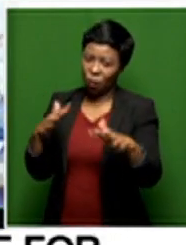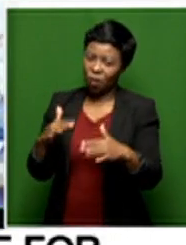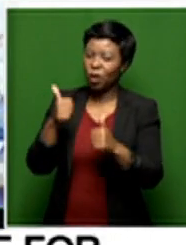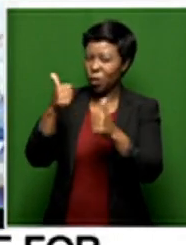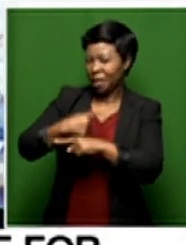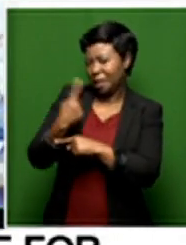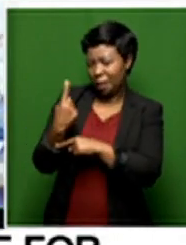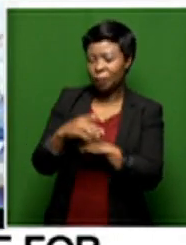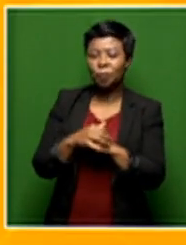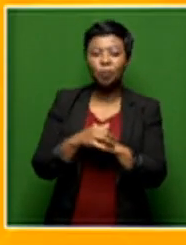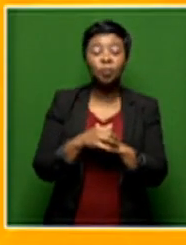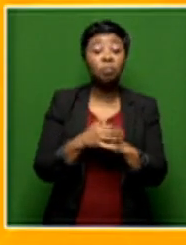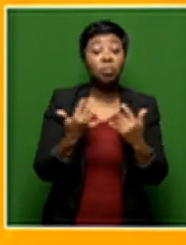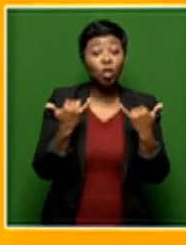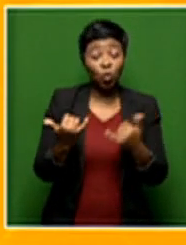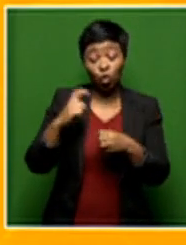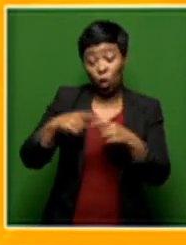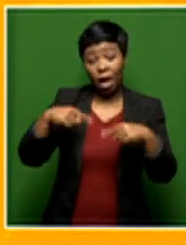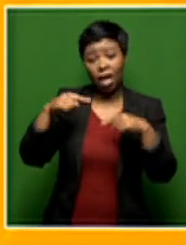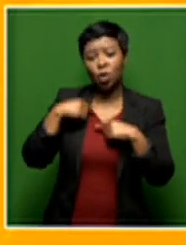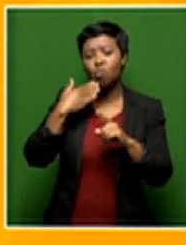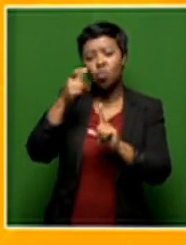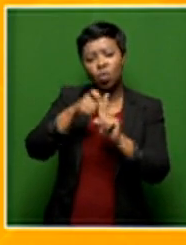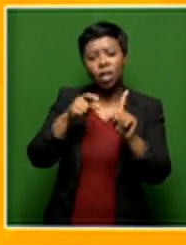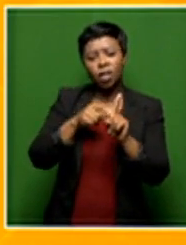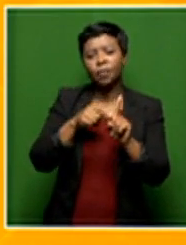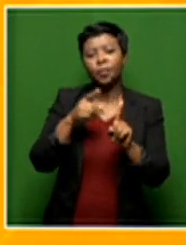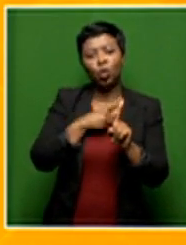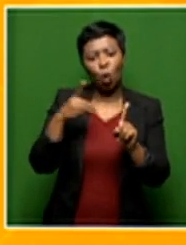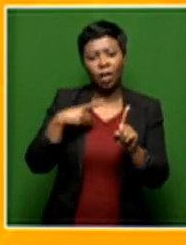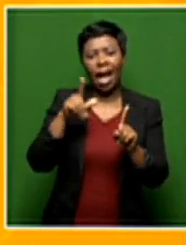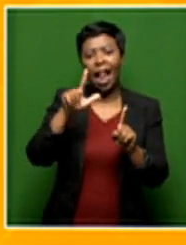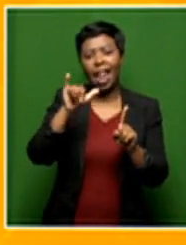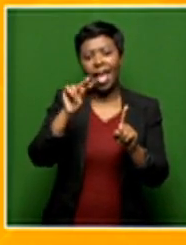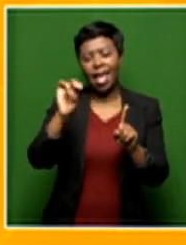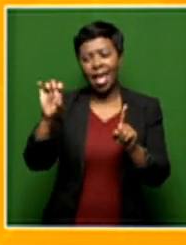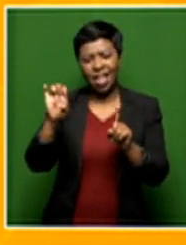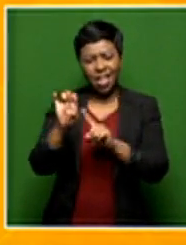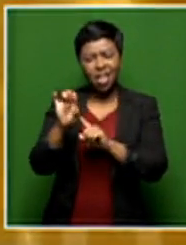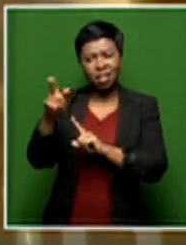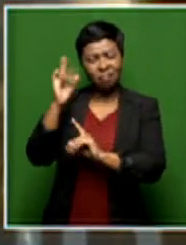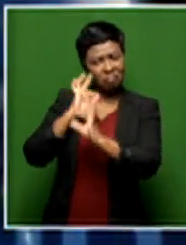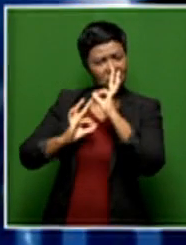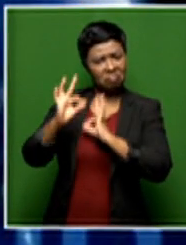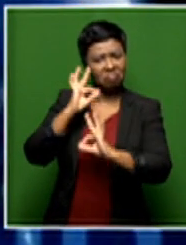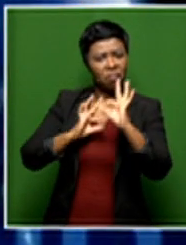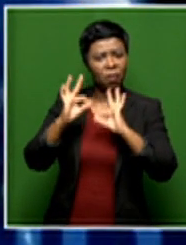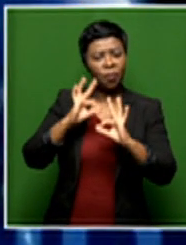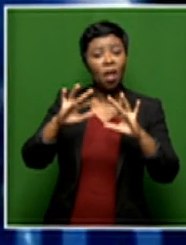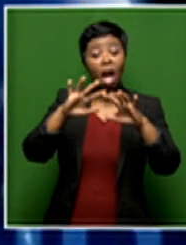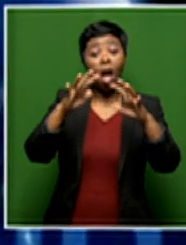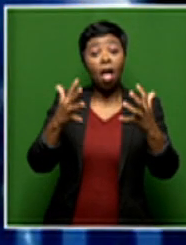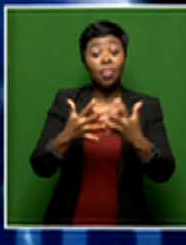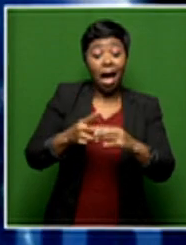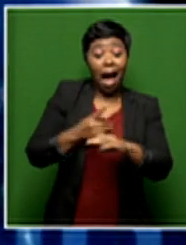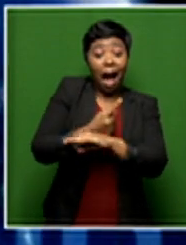great day. Joining us there is Dr. Sandy-Lynne Steenhuizen, and she's been speaking to us about how they'll be using tonight's Earth Hour